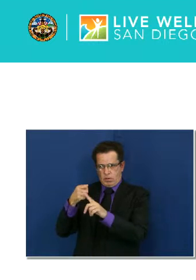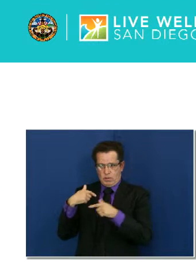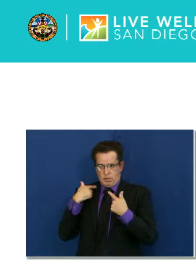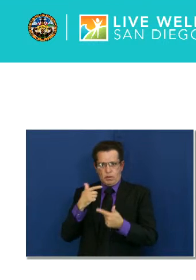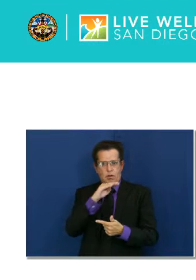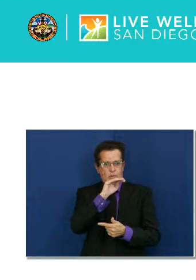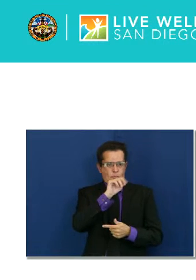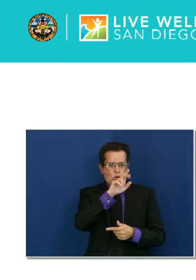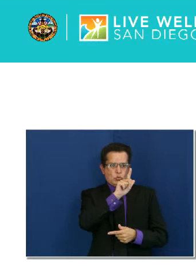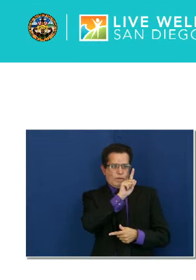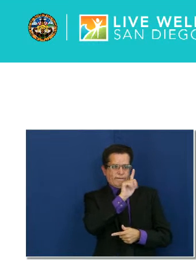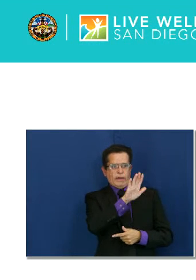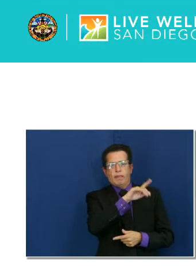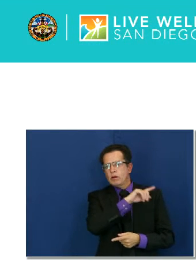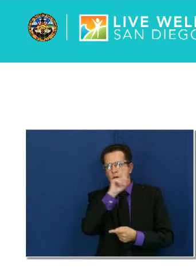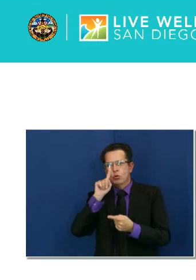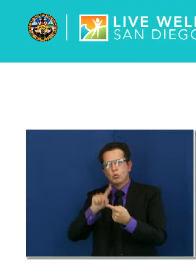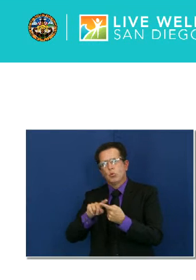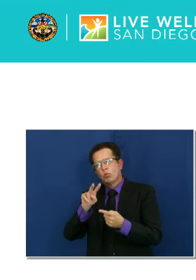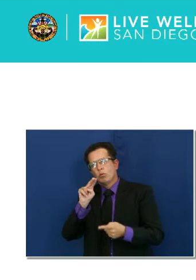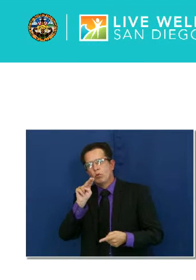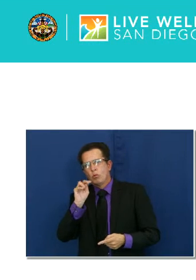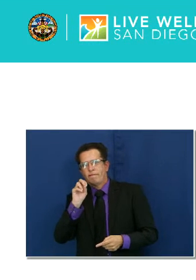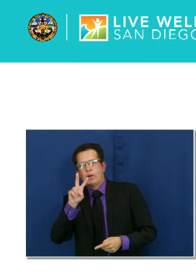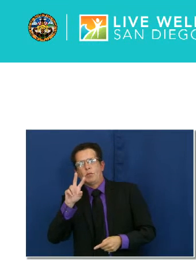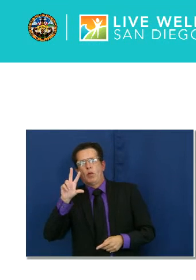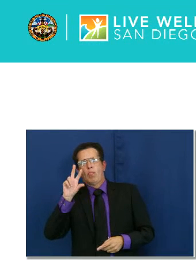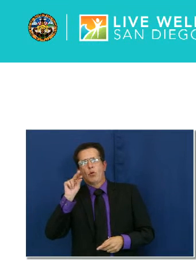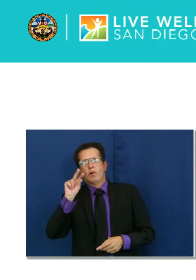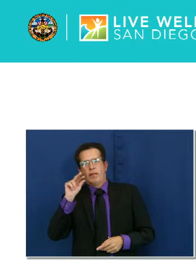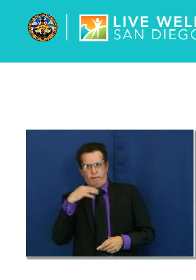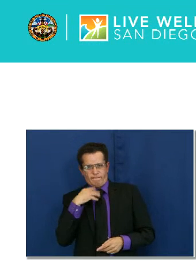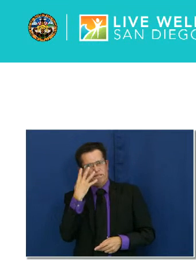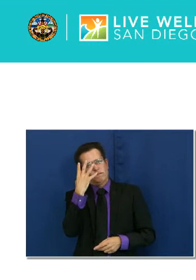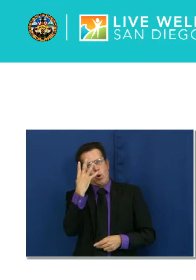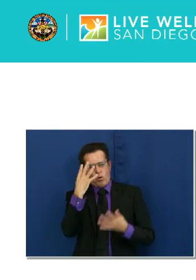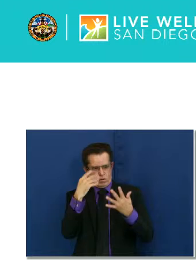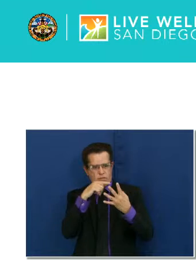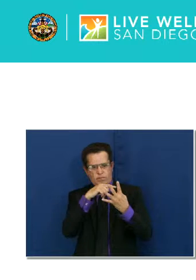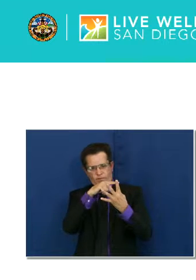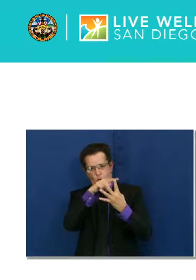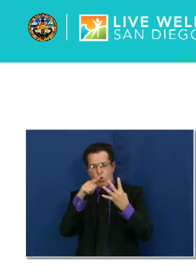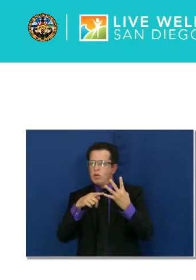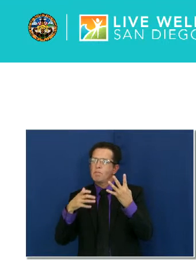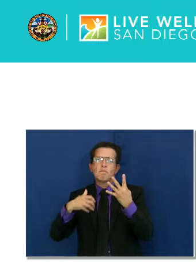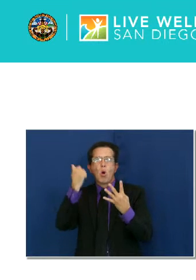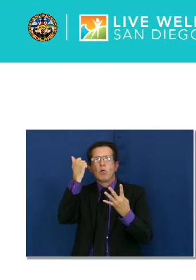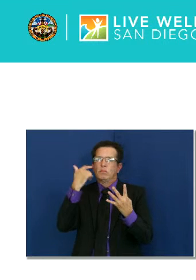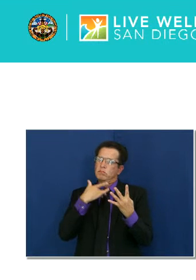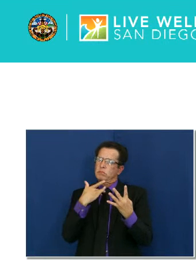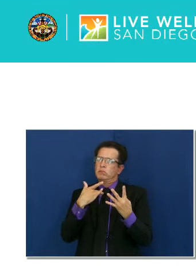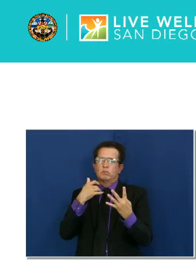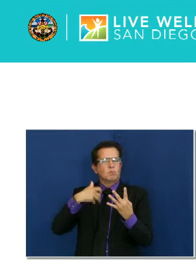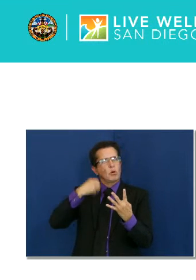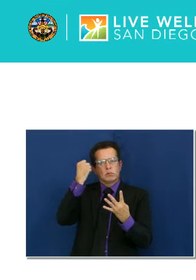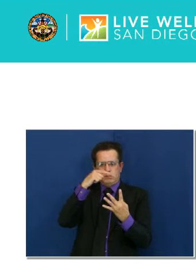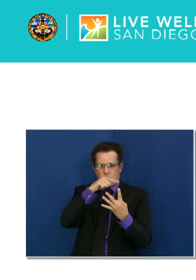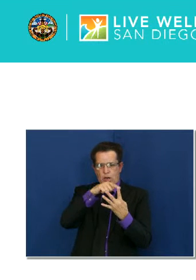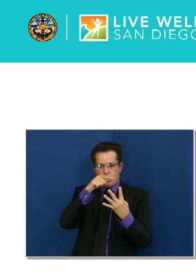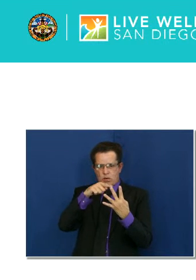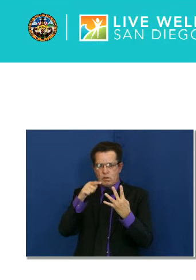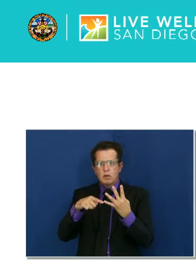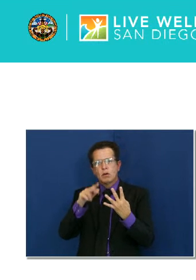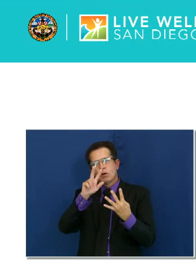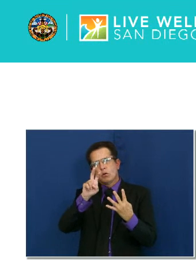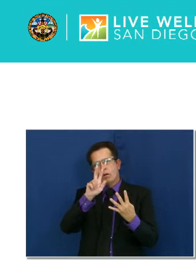25th through November 30th. There are 4 settings that represent the majority of these outbreaks.